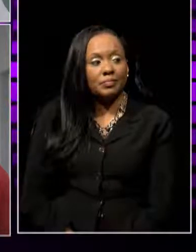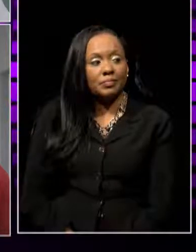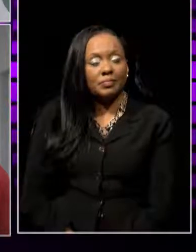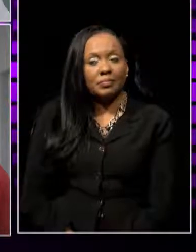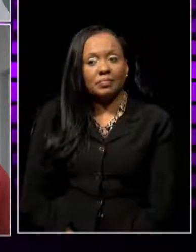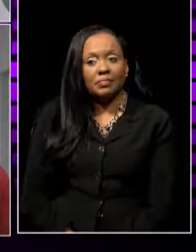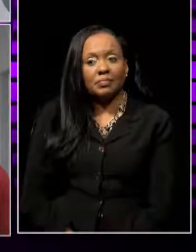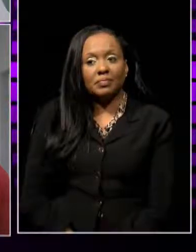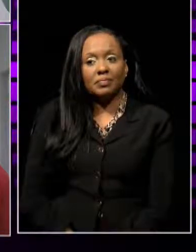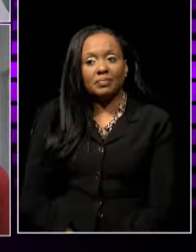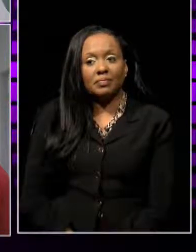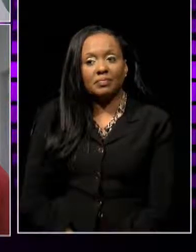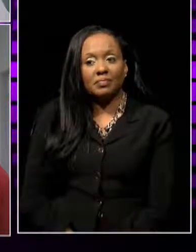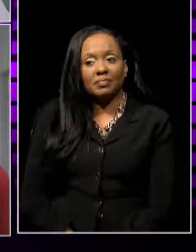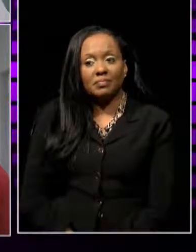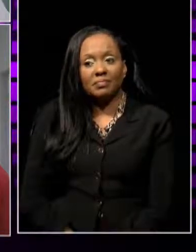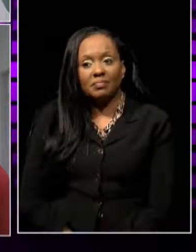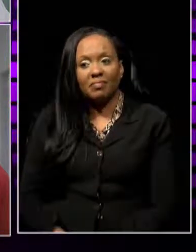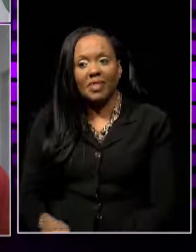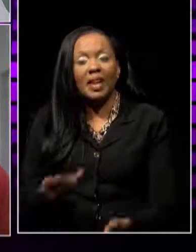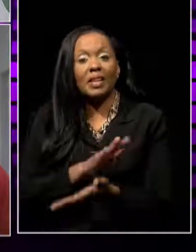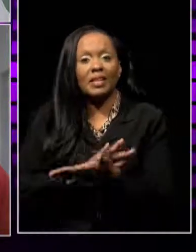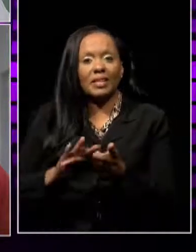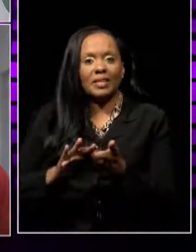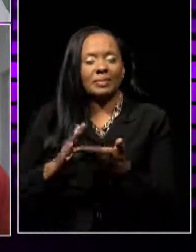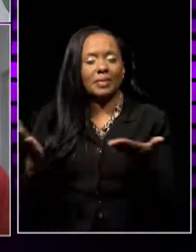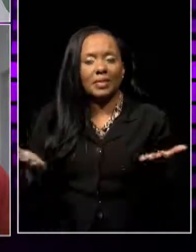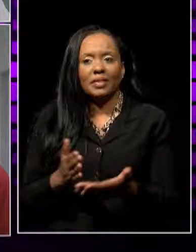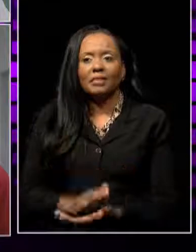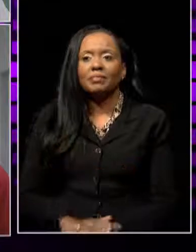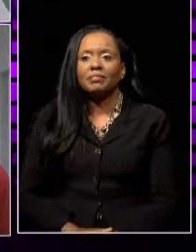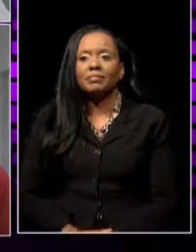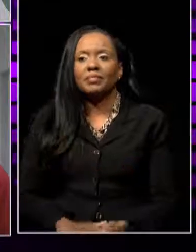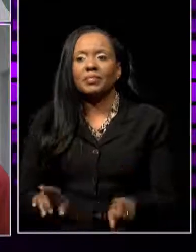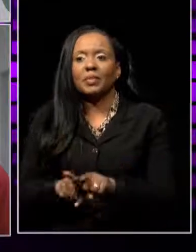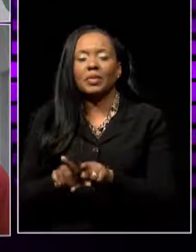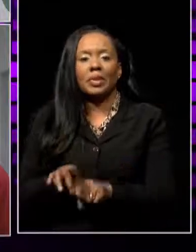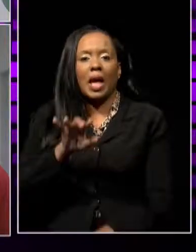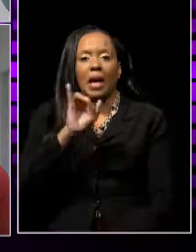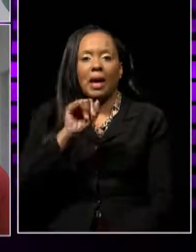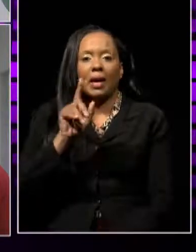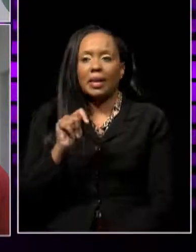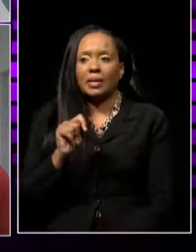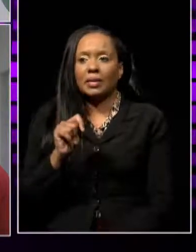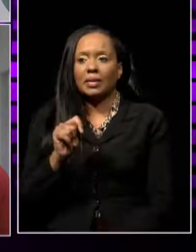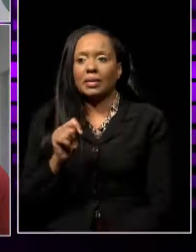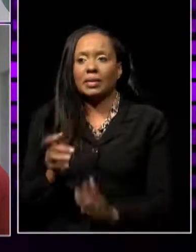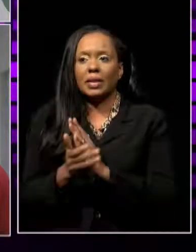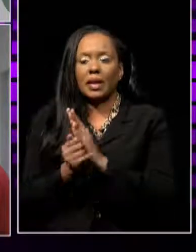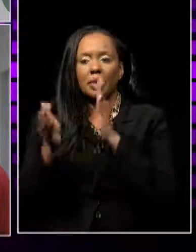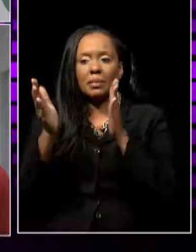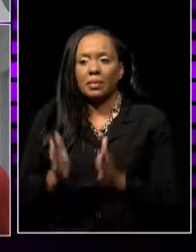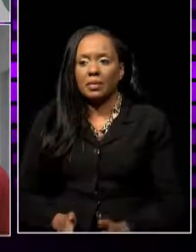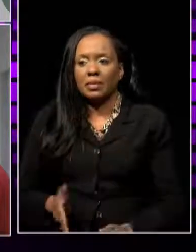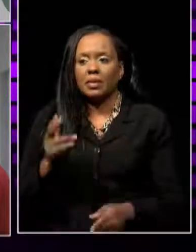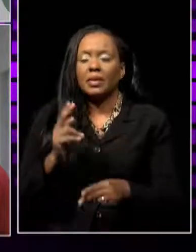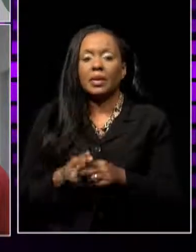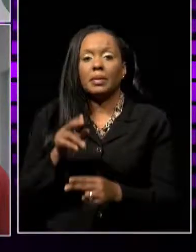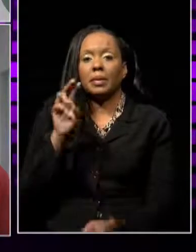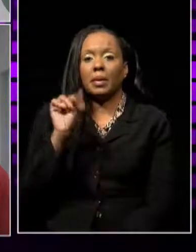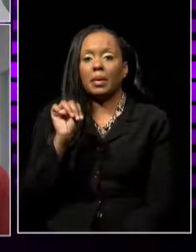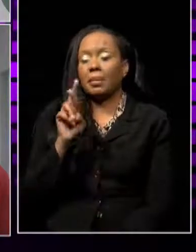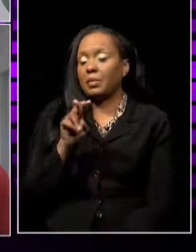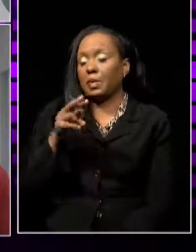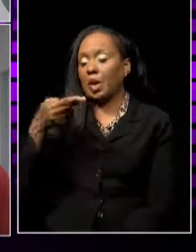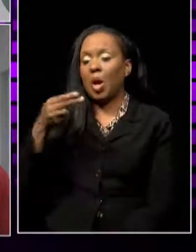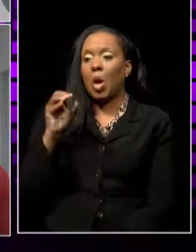All right. Nice to be here. Glad to have you as well. We have an IT specialist by the name of Mr. Sean Hoyt. And